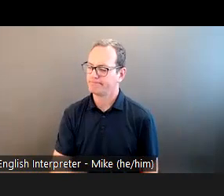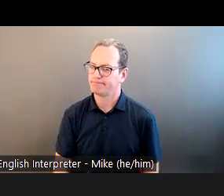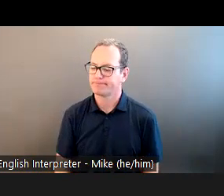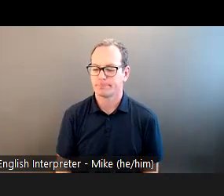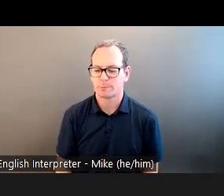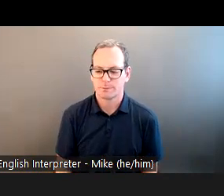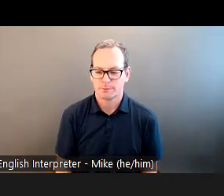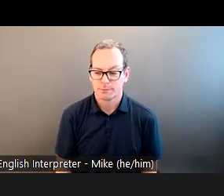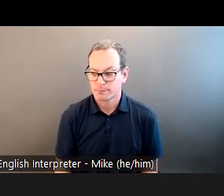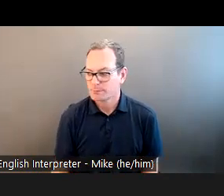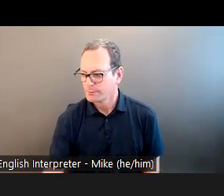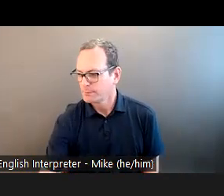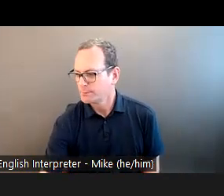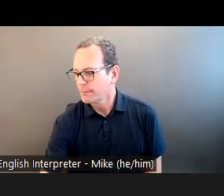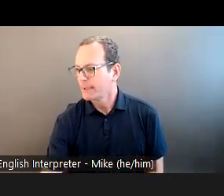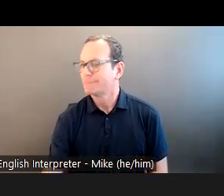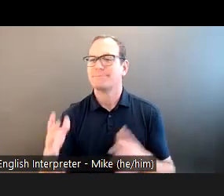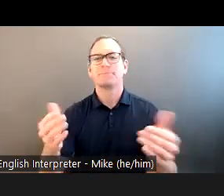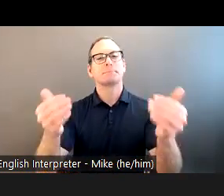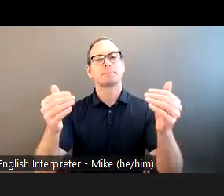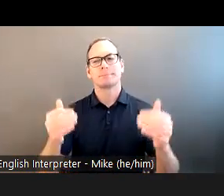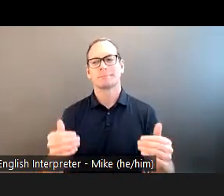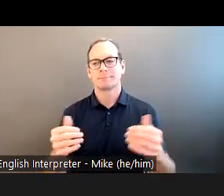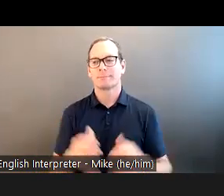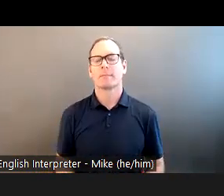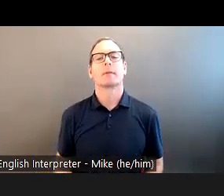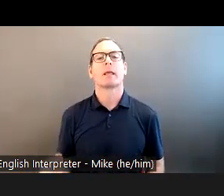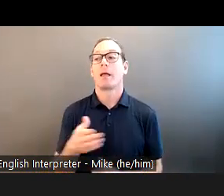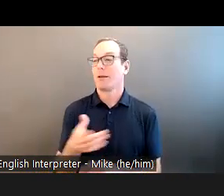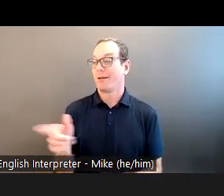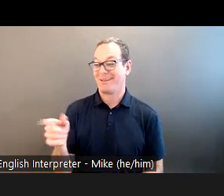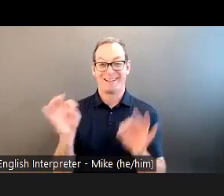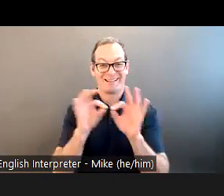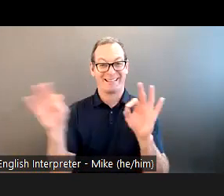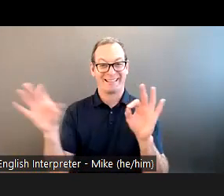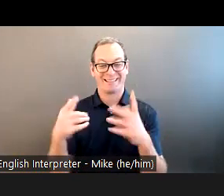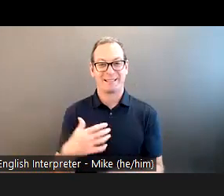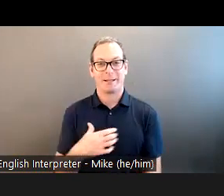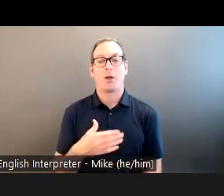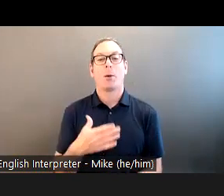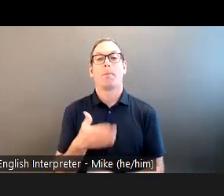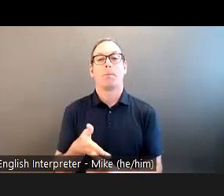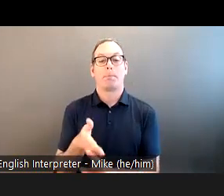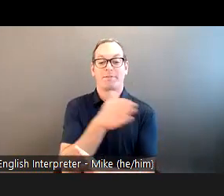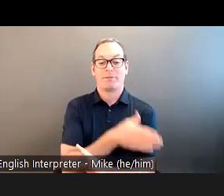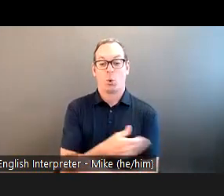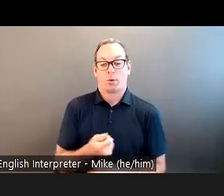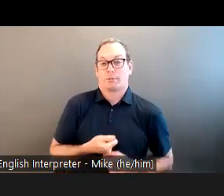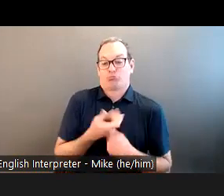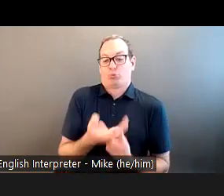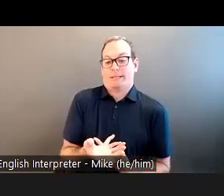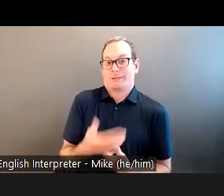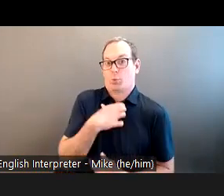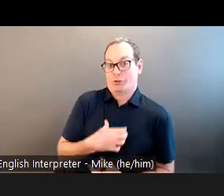So the prior expressed wishes. As an attorney, you have a duty to follow whatever the last expressed wishes of